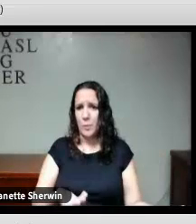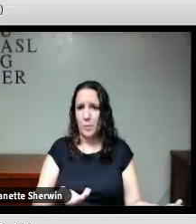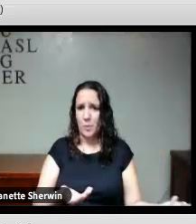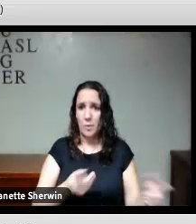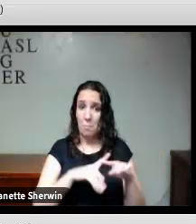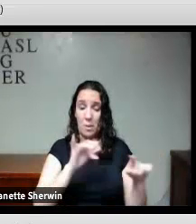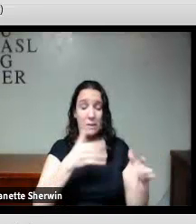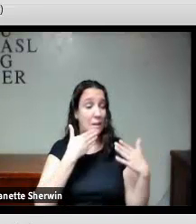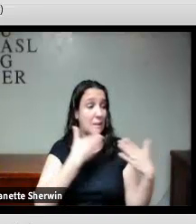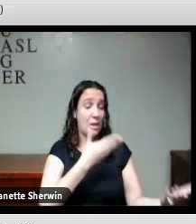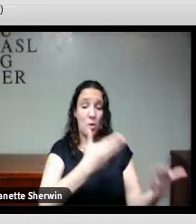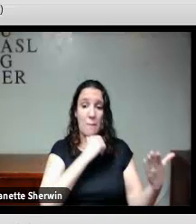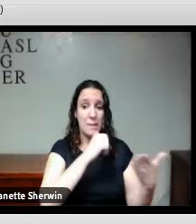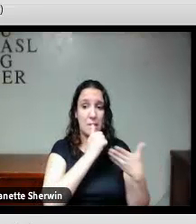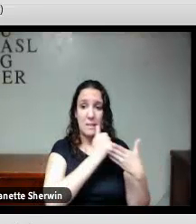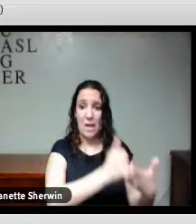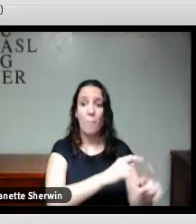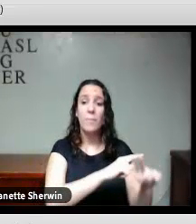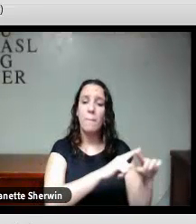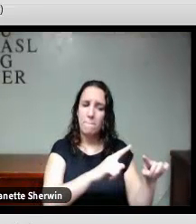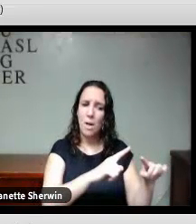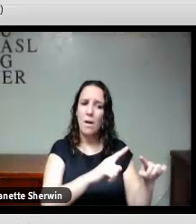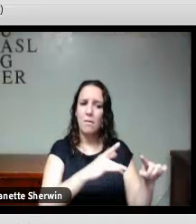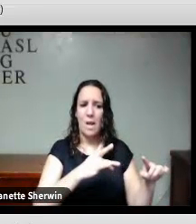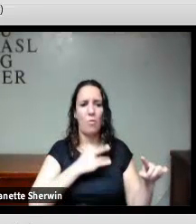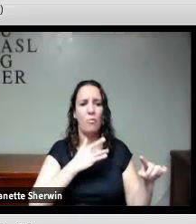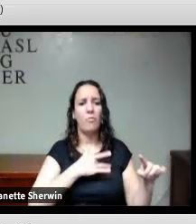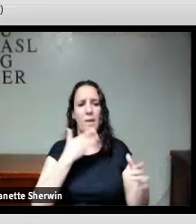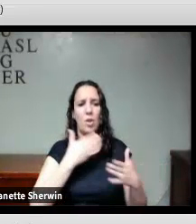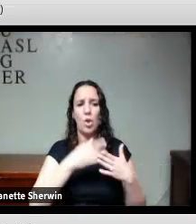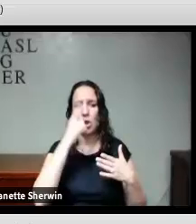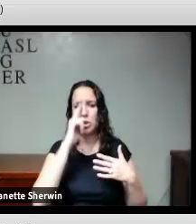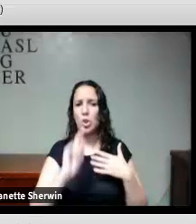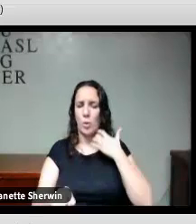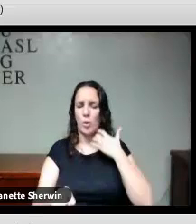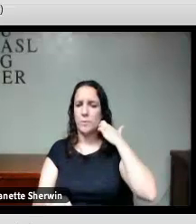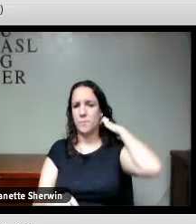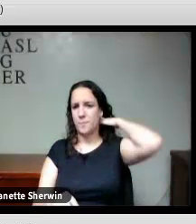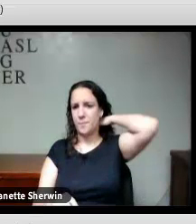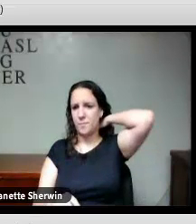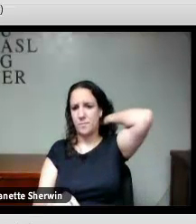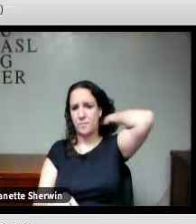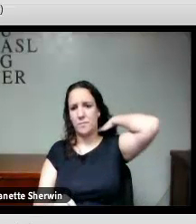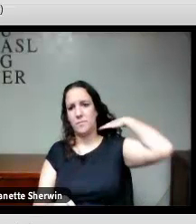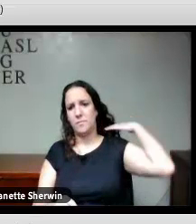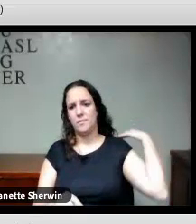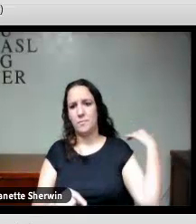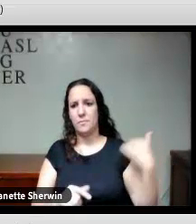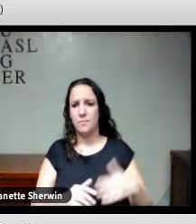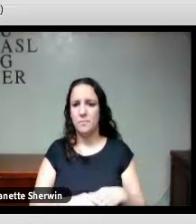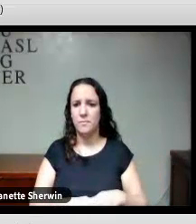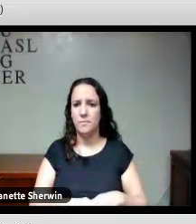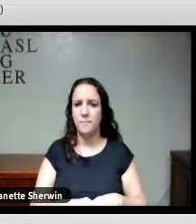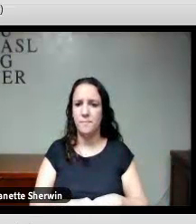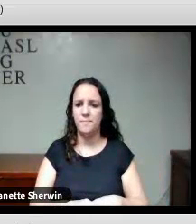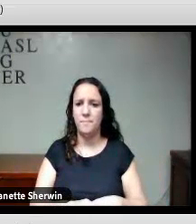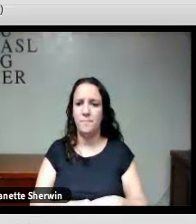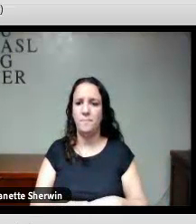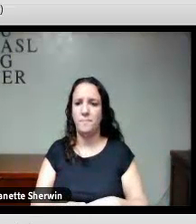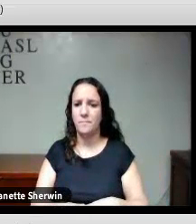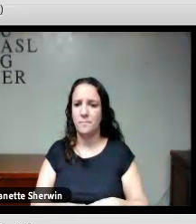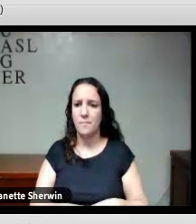matter to them. It still will feel good to you if you know you did that and you leave that interaction feeling better.